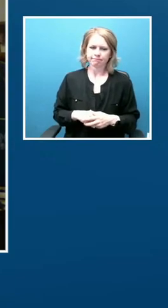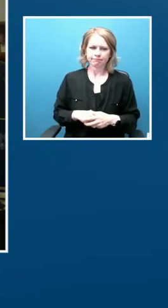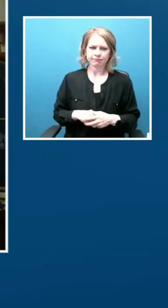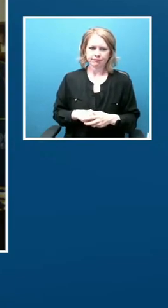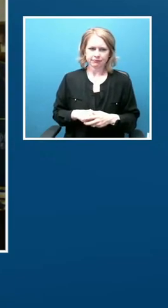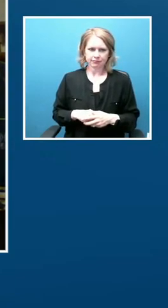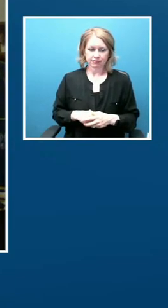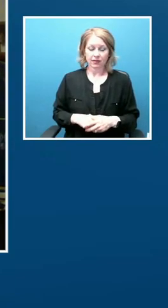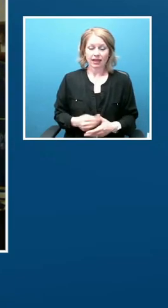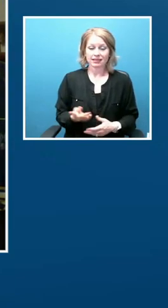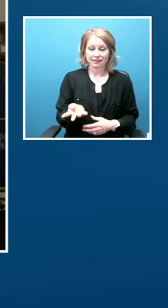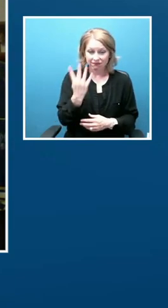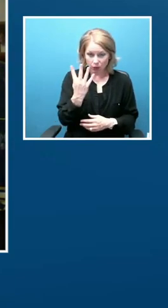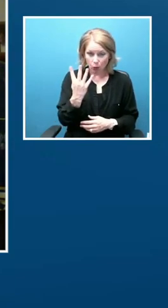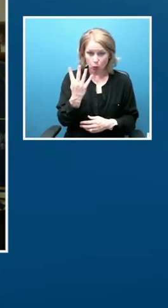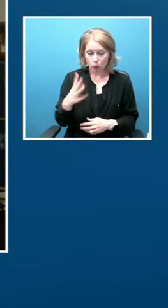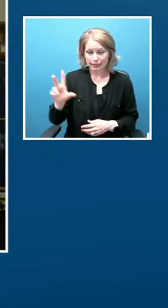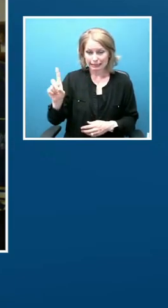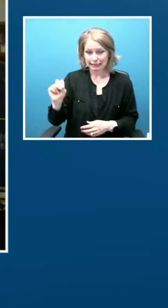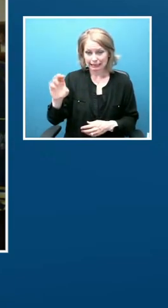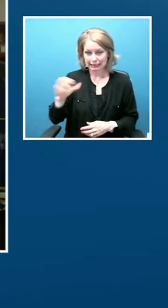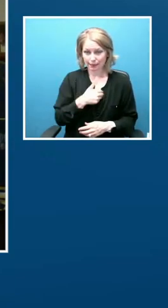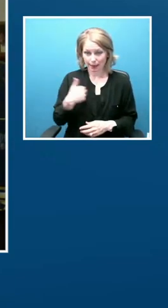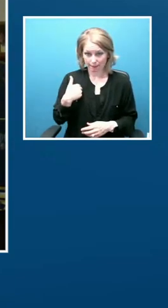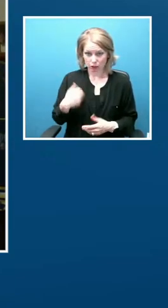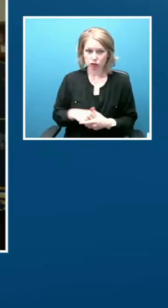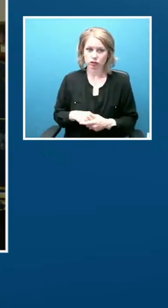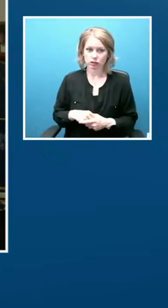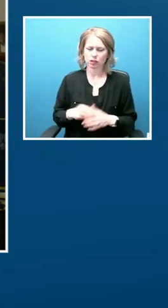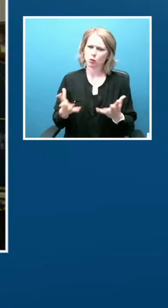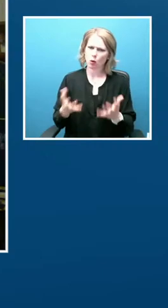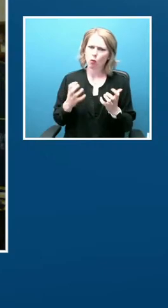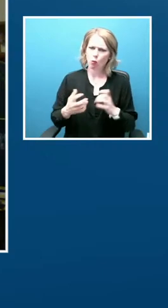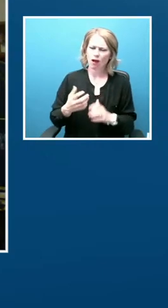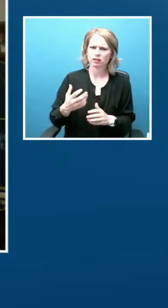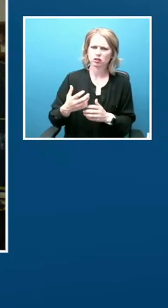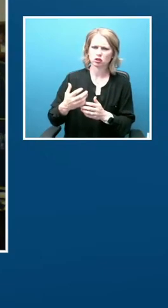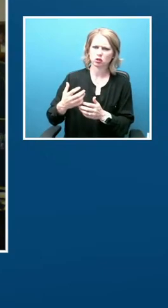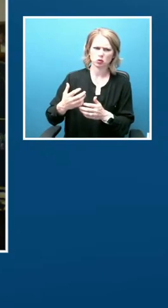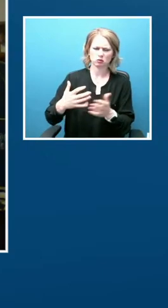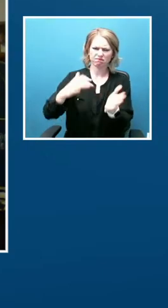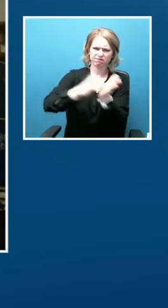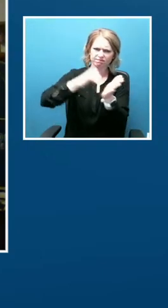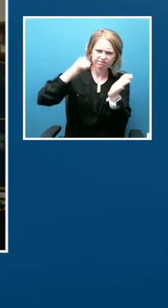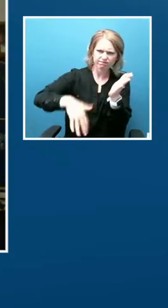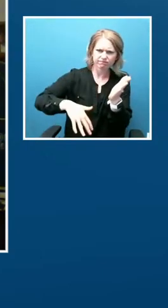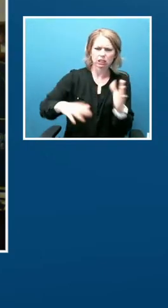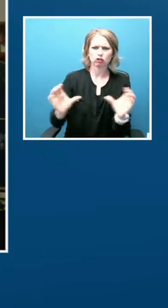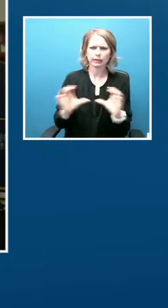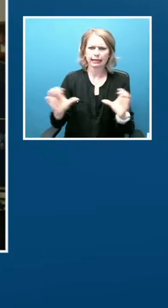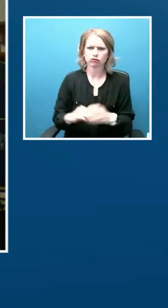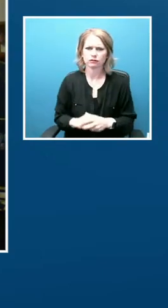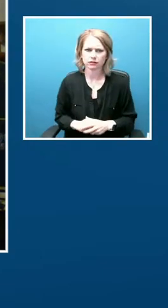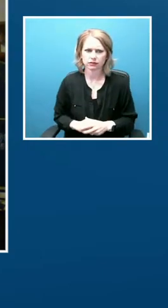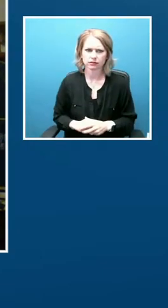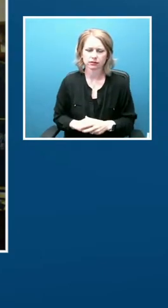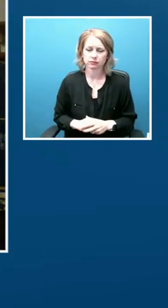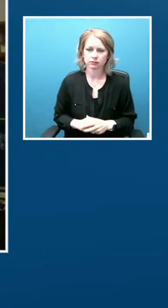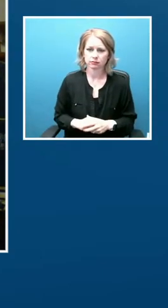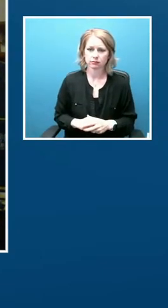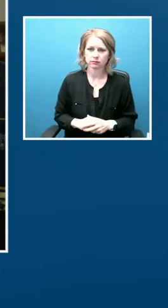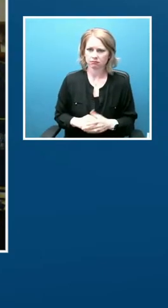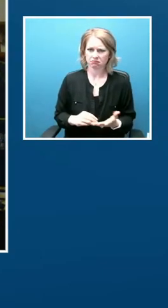DNC members. A vote to deny us these credentials would be a vote against the unanimous choices of our